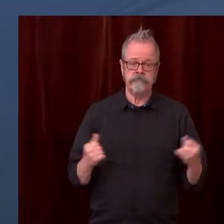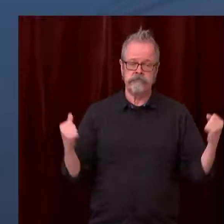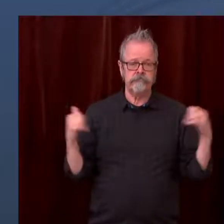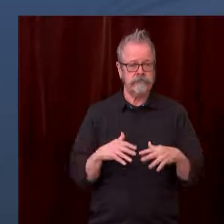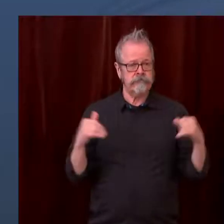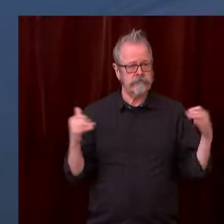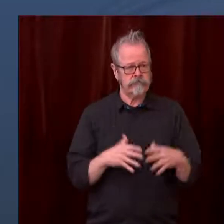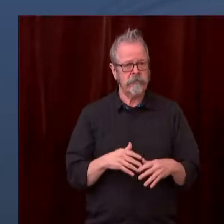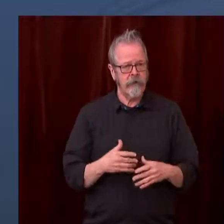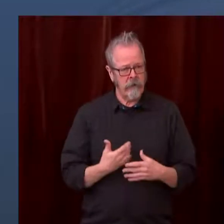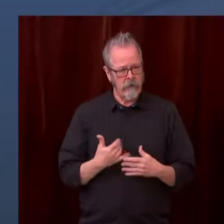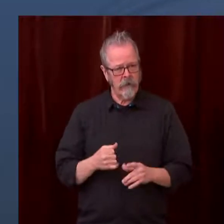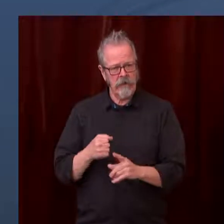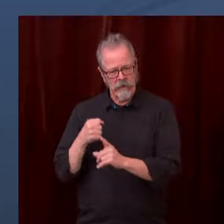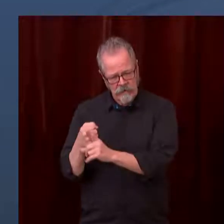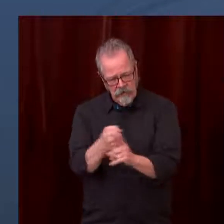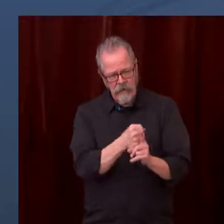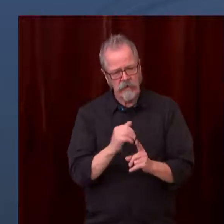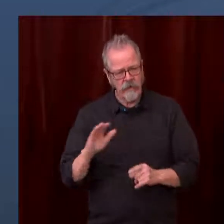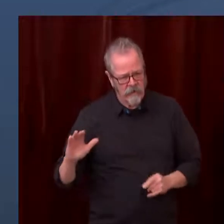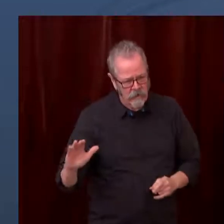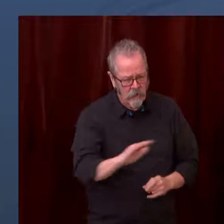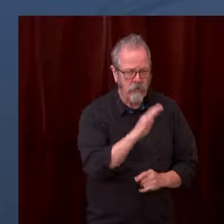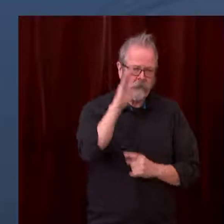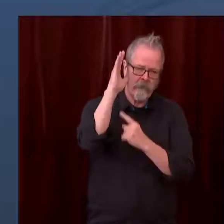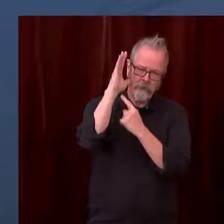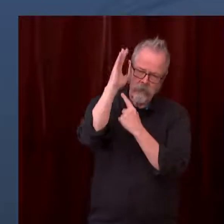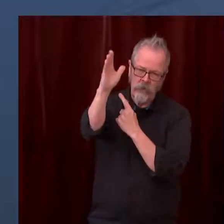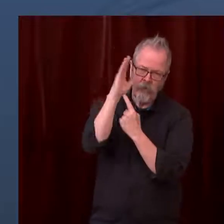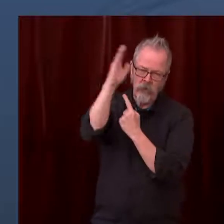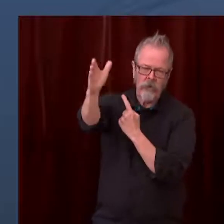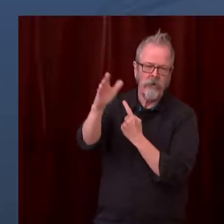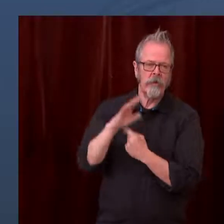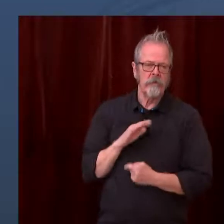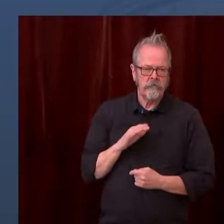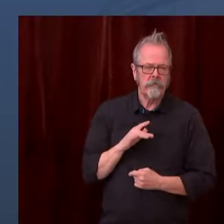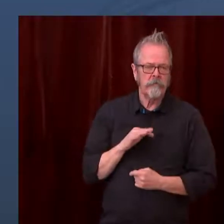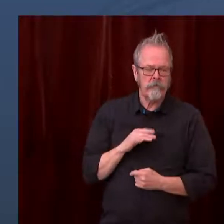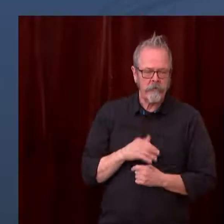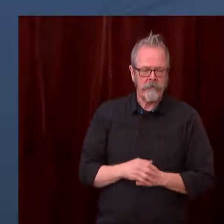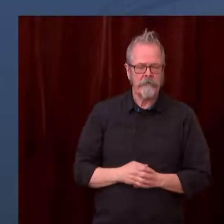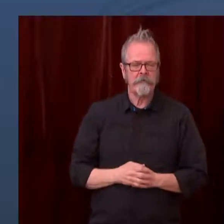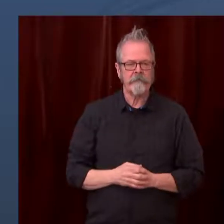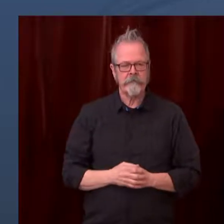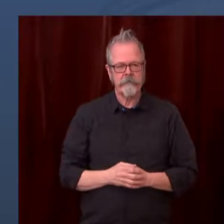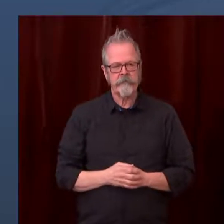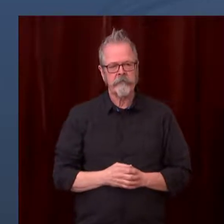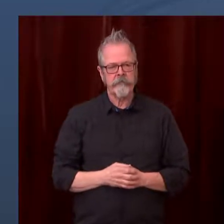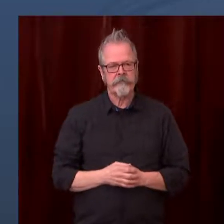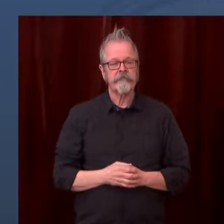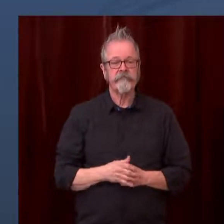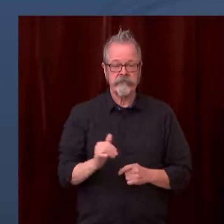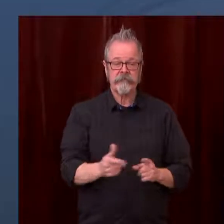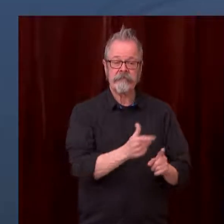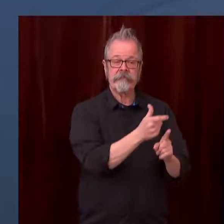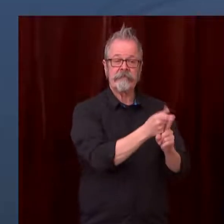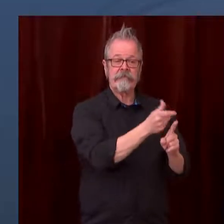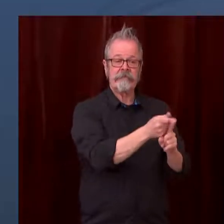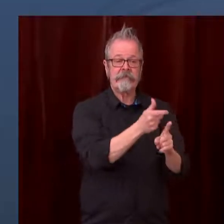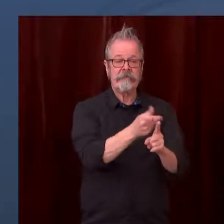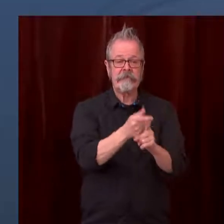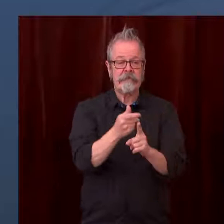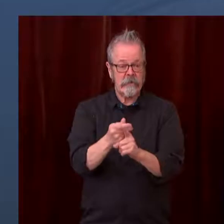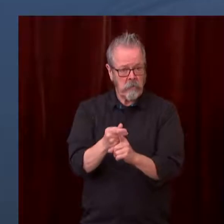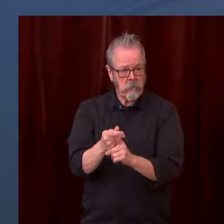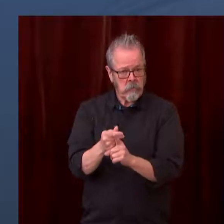As you know, the city of Seattle has been working hard with your Department of Health and King County Public Health, and the efforts we've done to